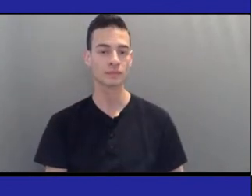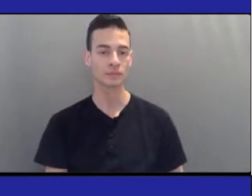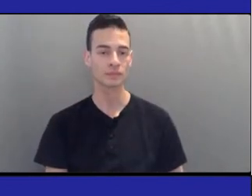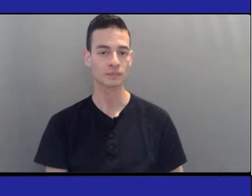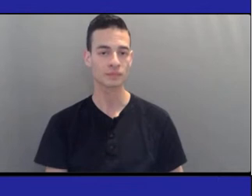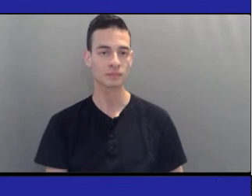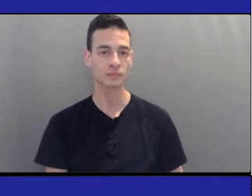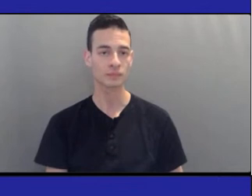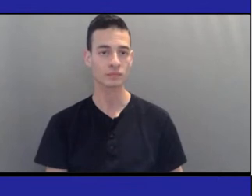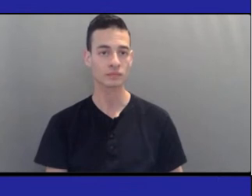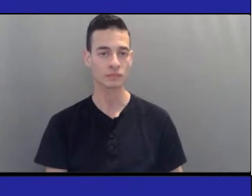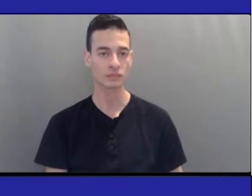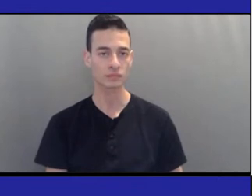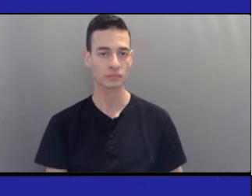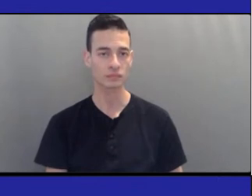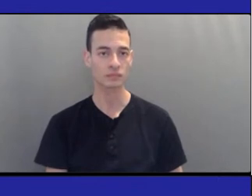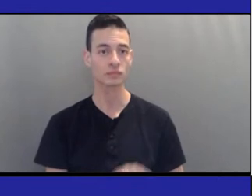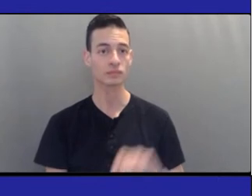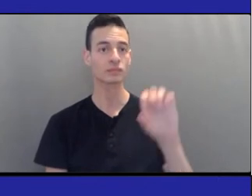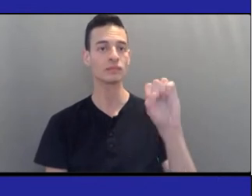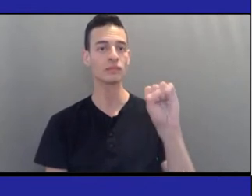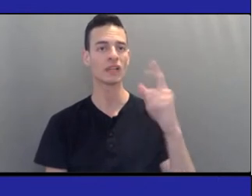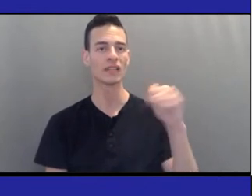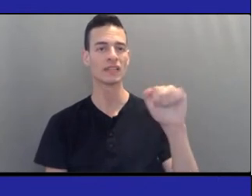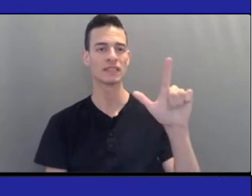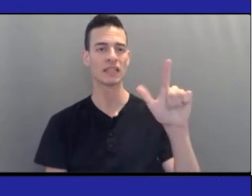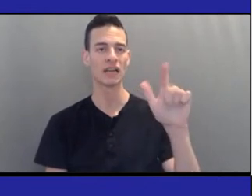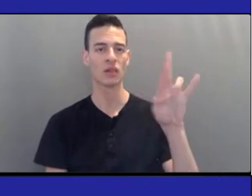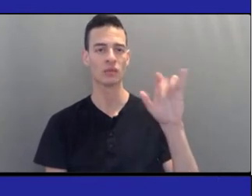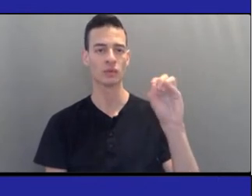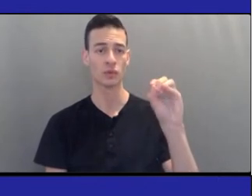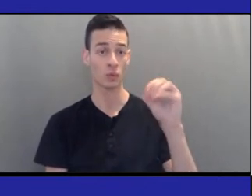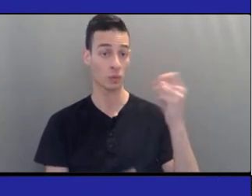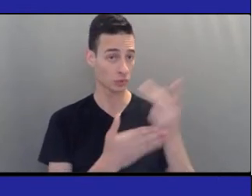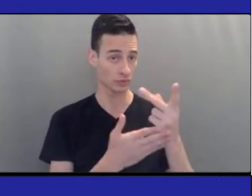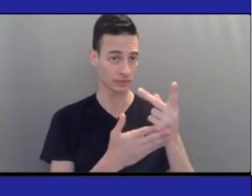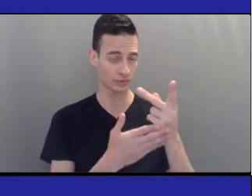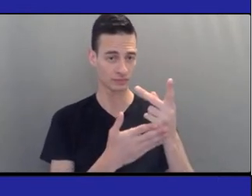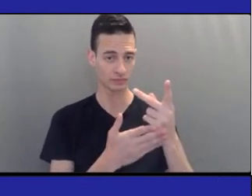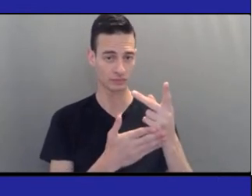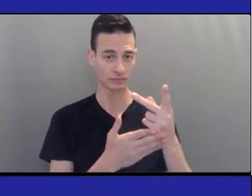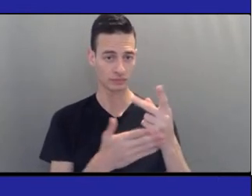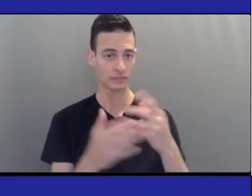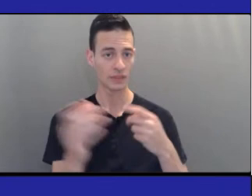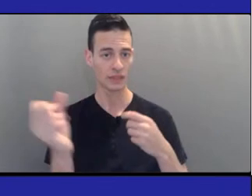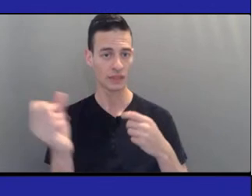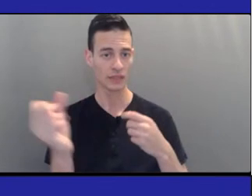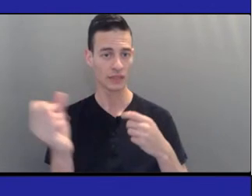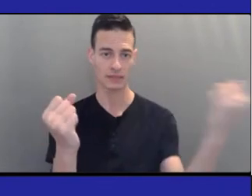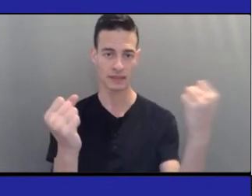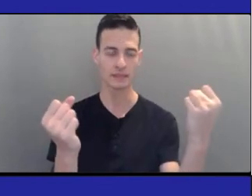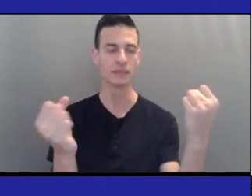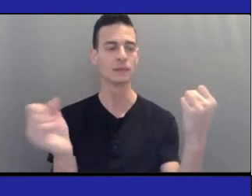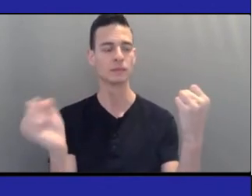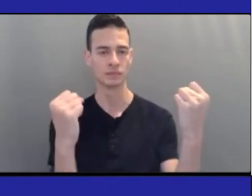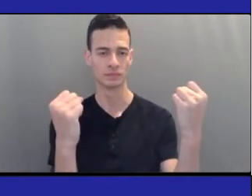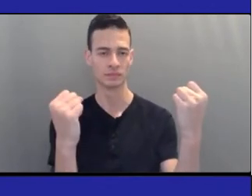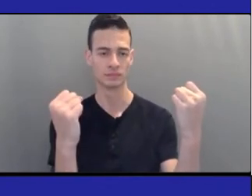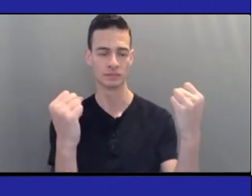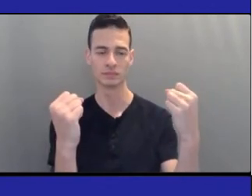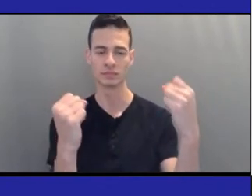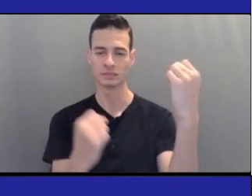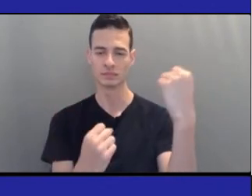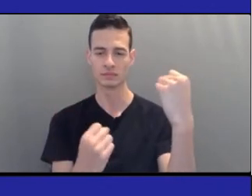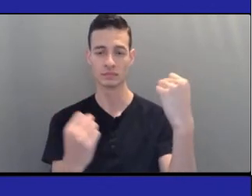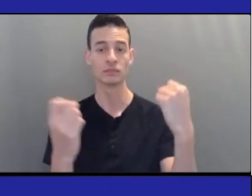On approving Salvatore Russo, Dr. Katz? Yes. Karen San Hilaire? Yes. Erin Kelly? Yes. William